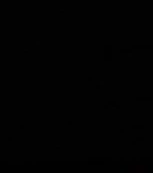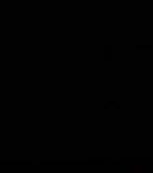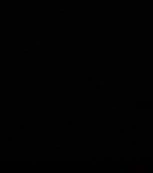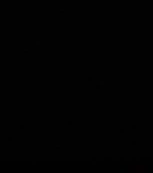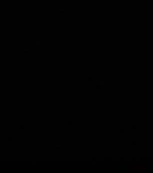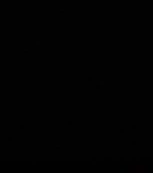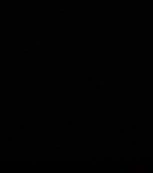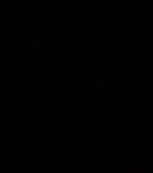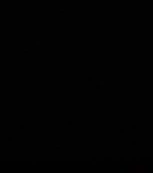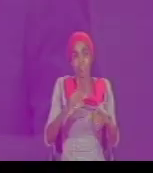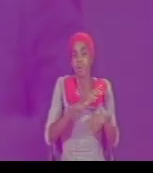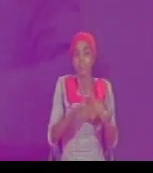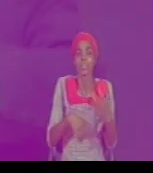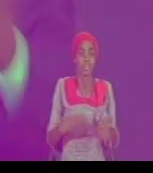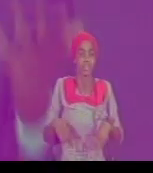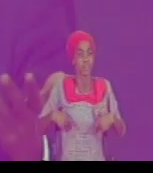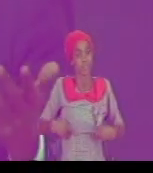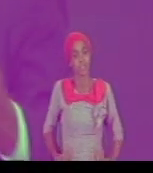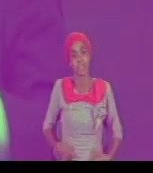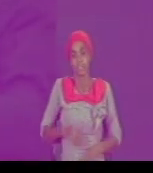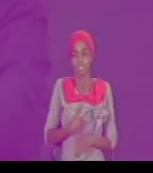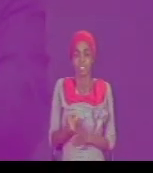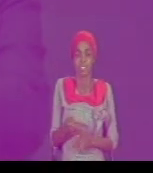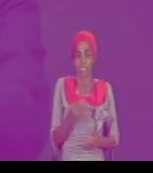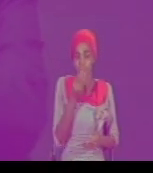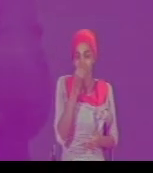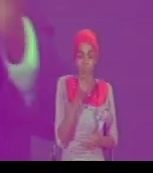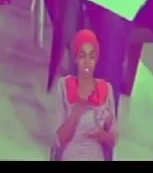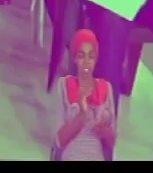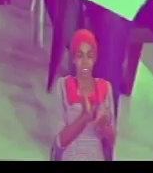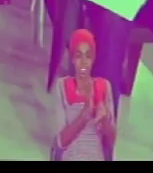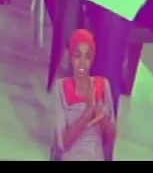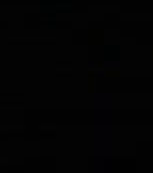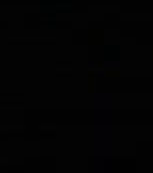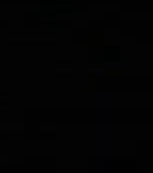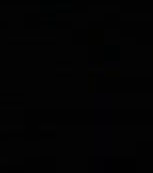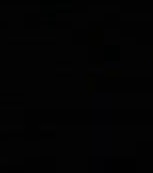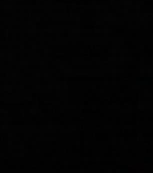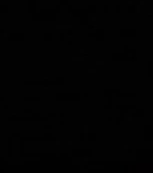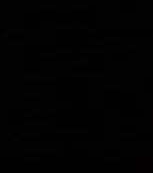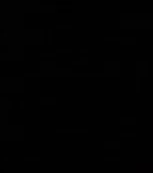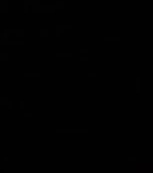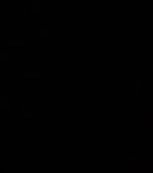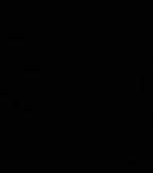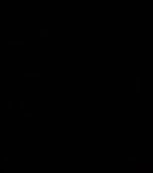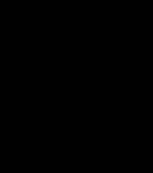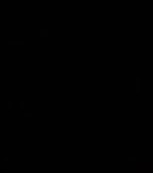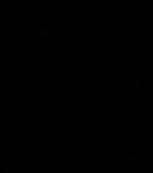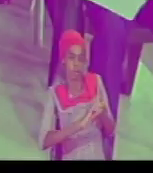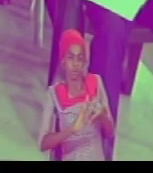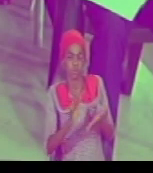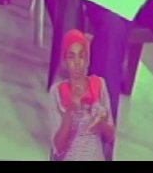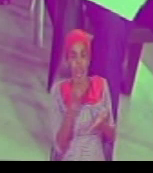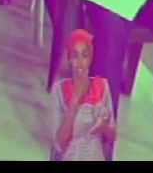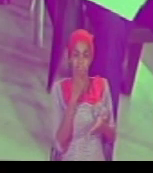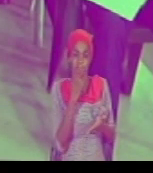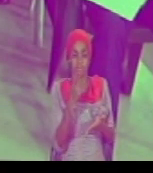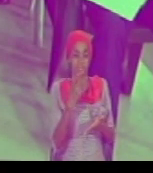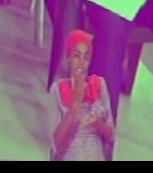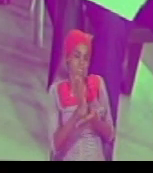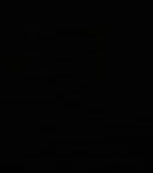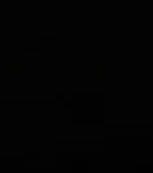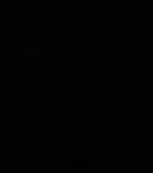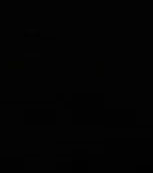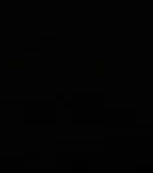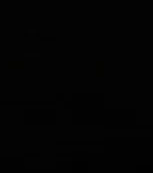then drinking a little bit of, you know, womanizing a little this and that,